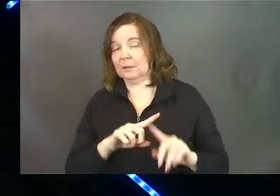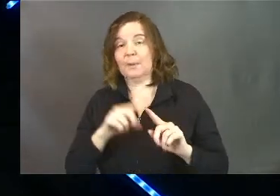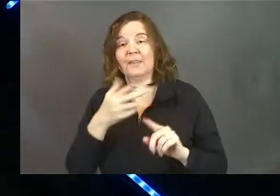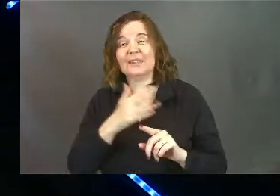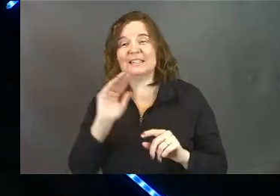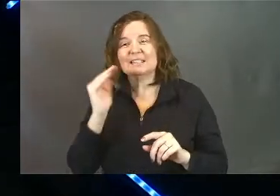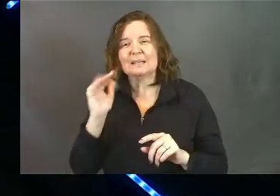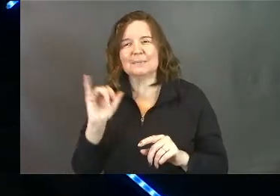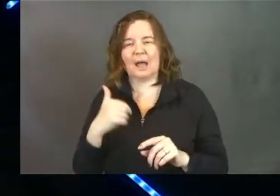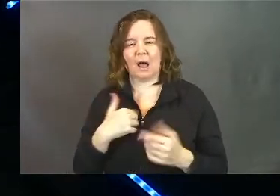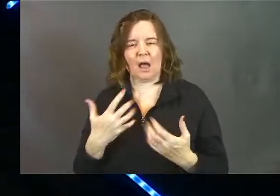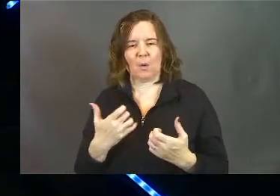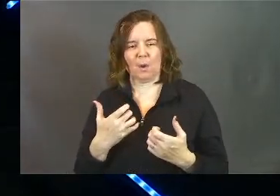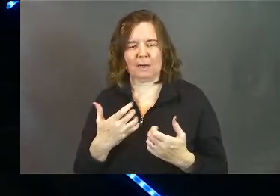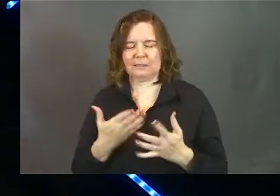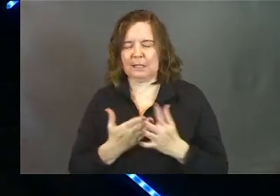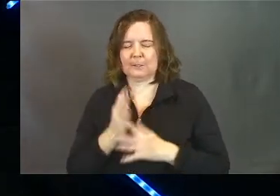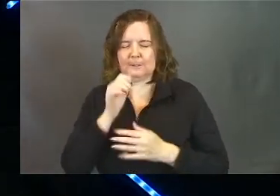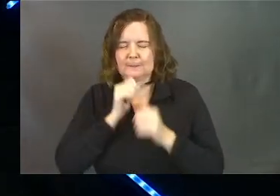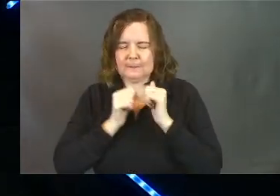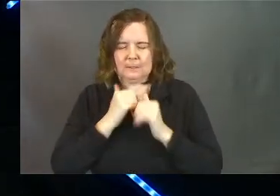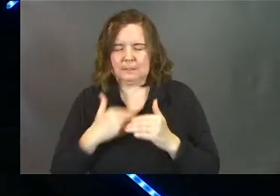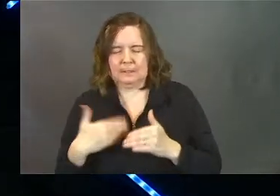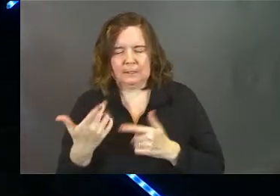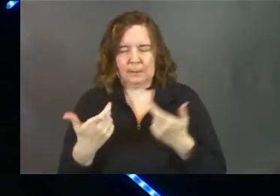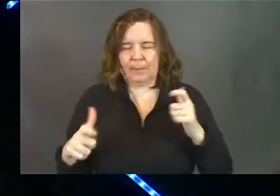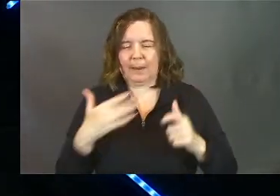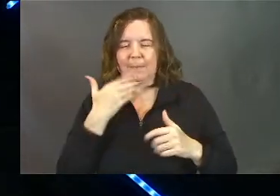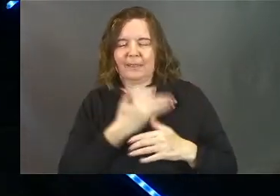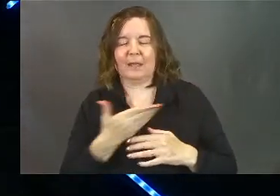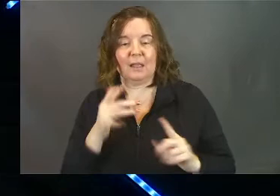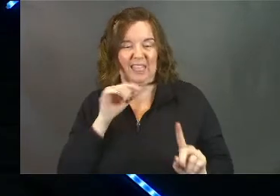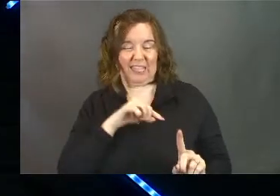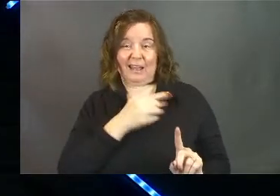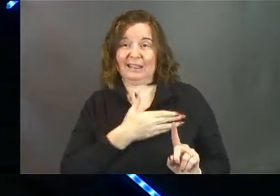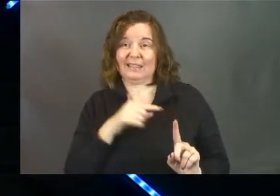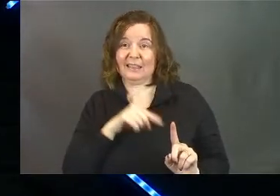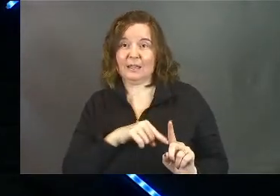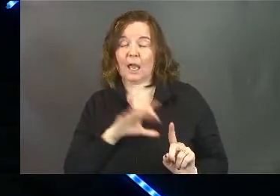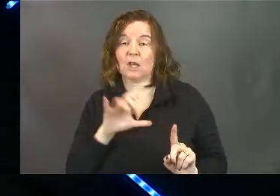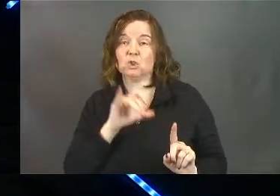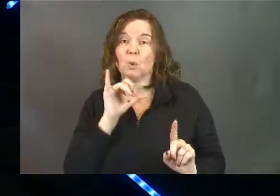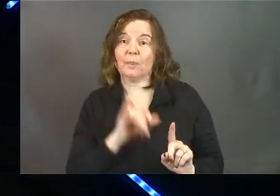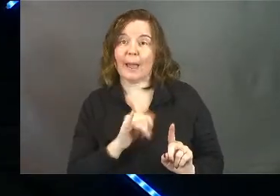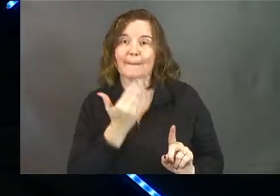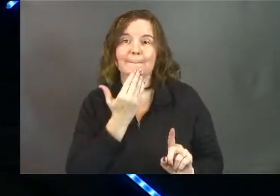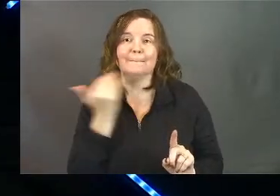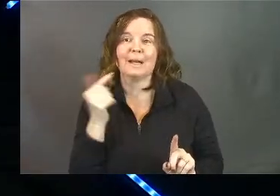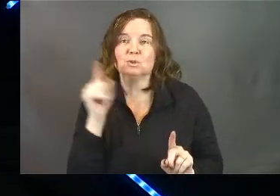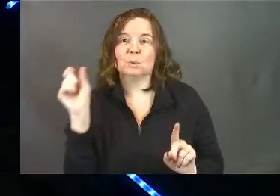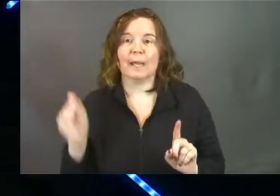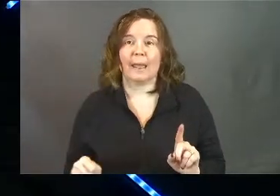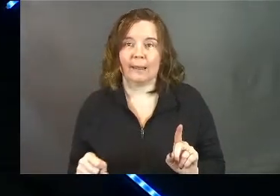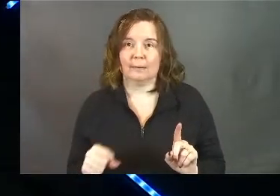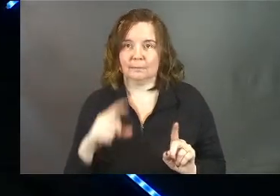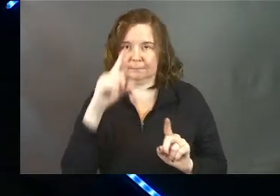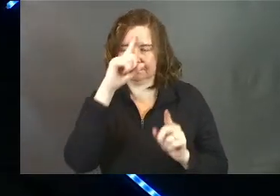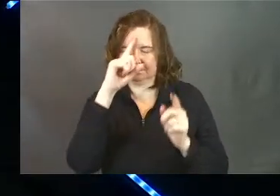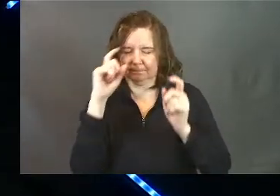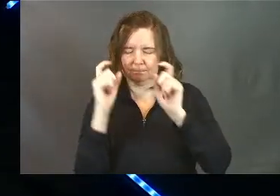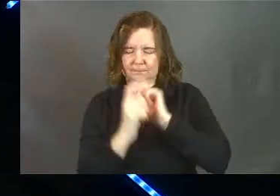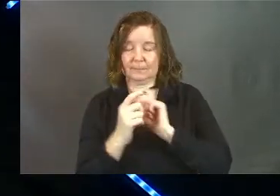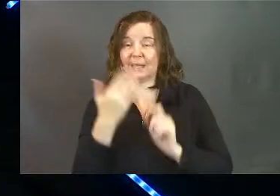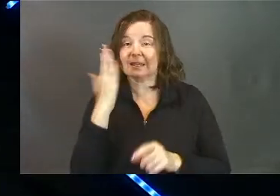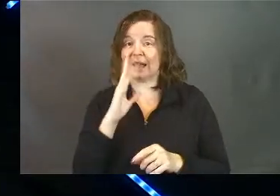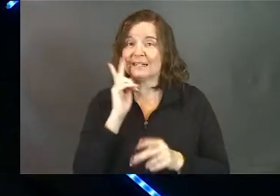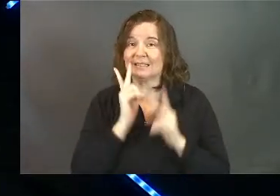this seems like I want to just get through it so I can get on to bigger and better things. What is that thing? And do it the best that you can.